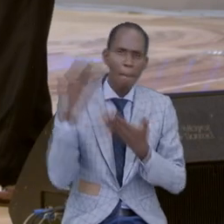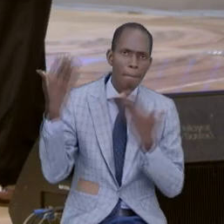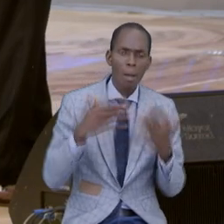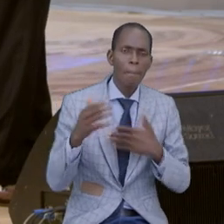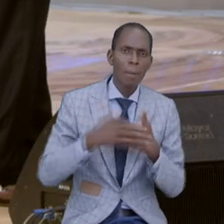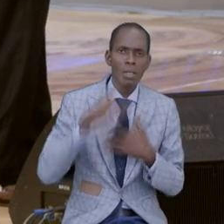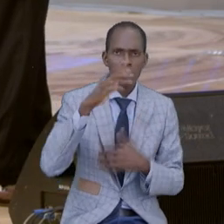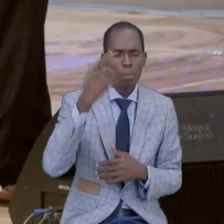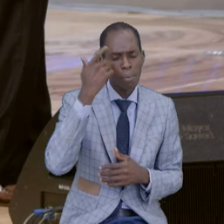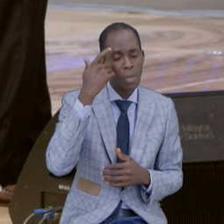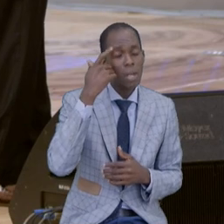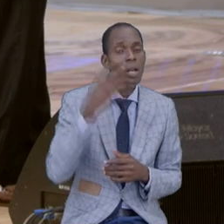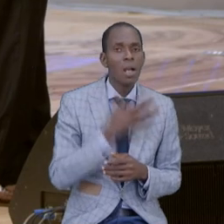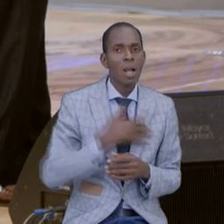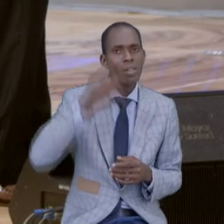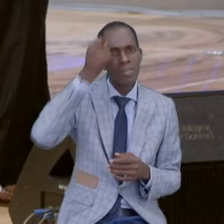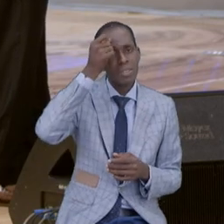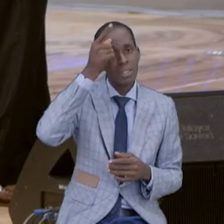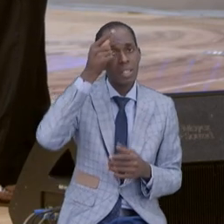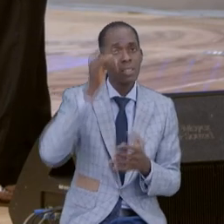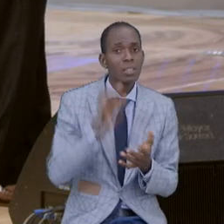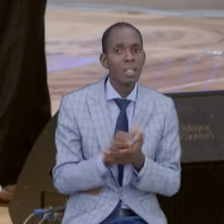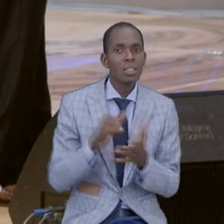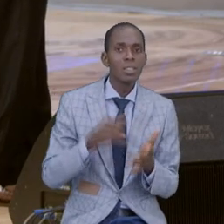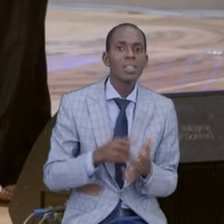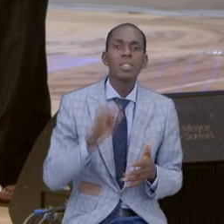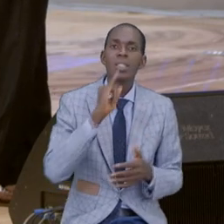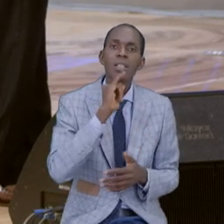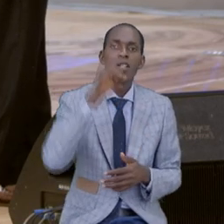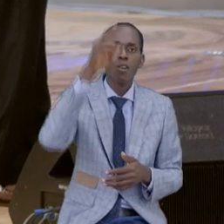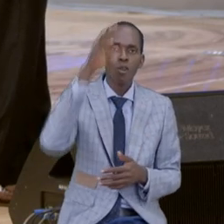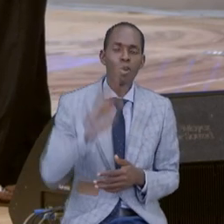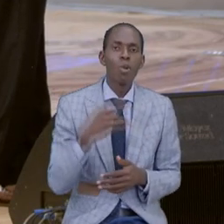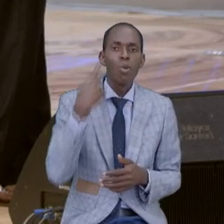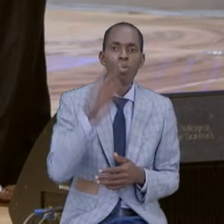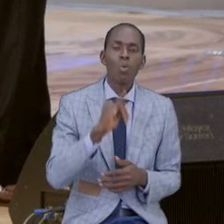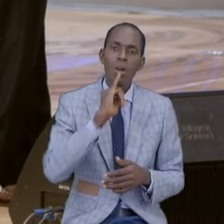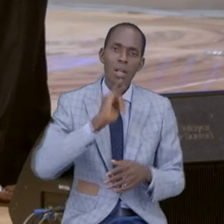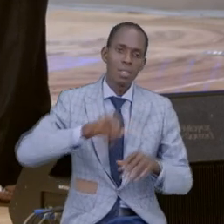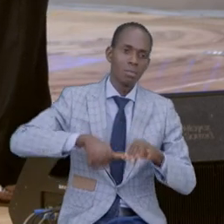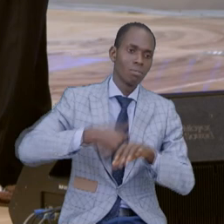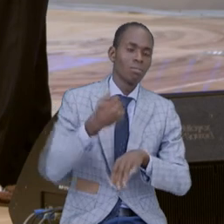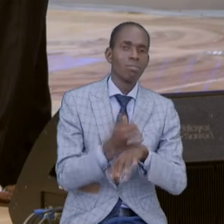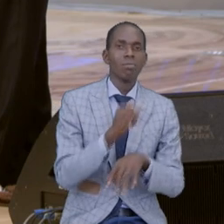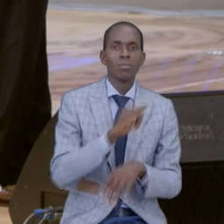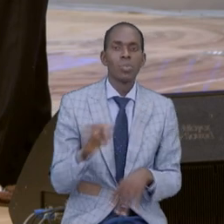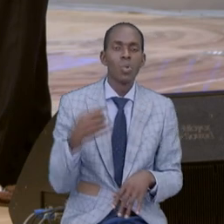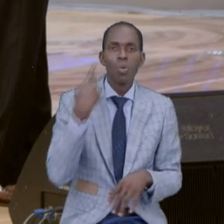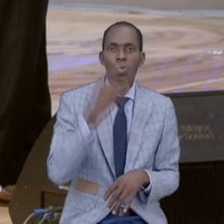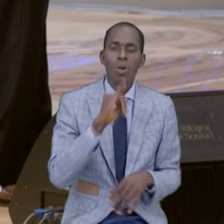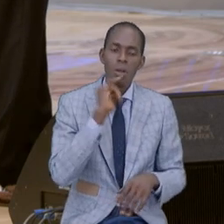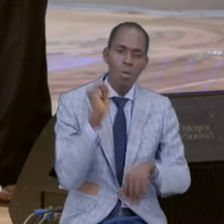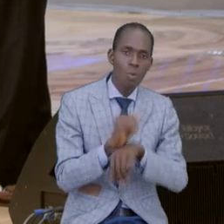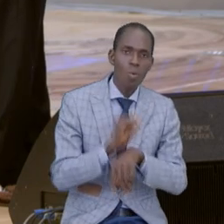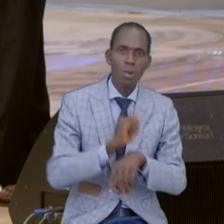and understand that it is God who is confirming, who is working